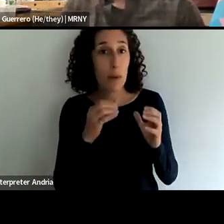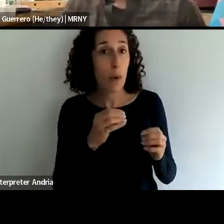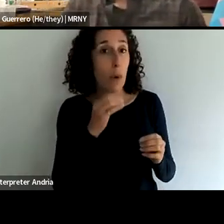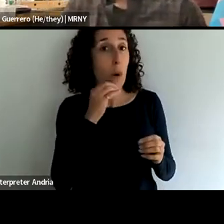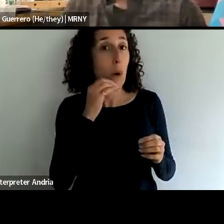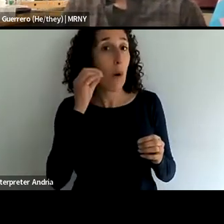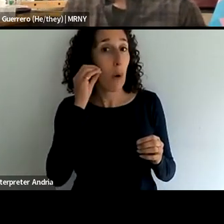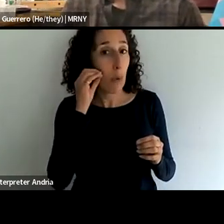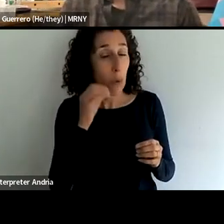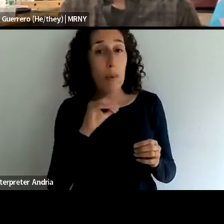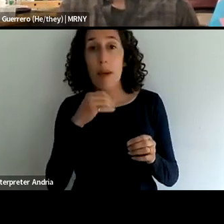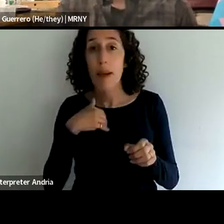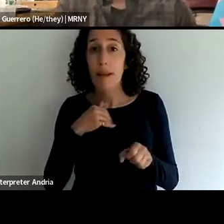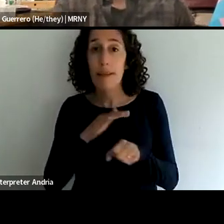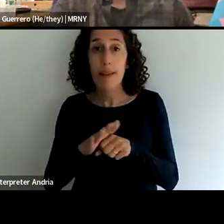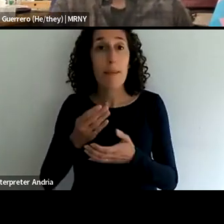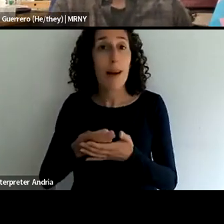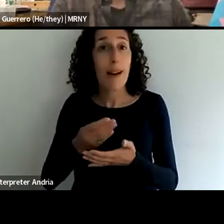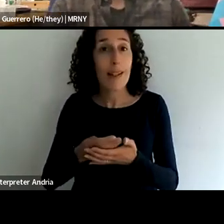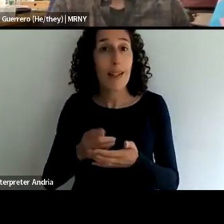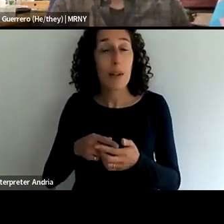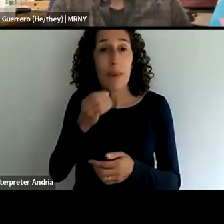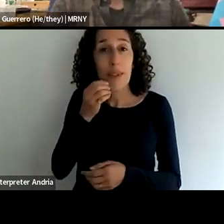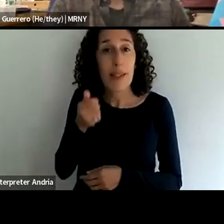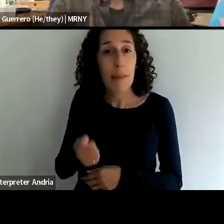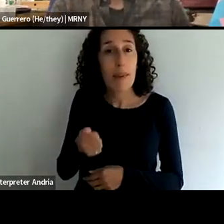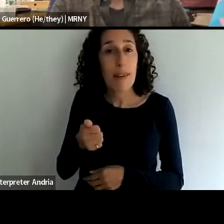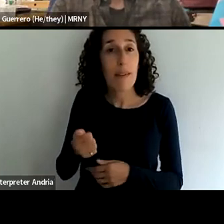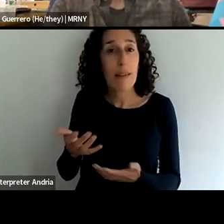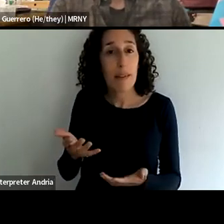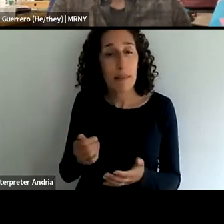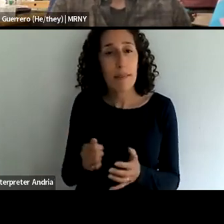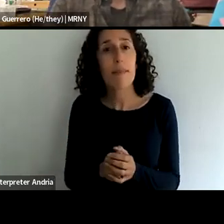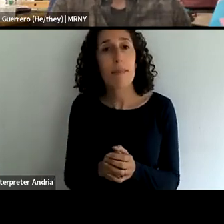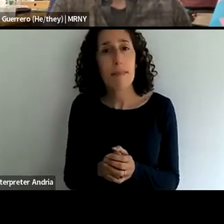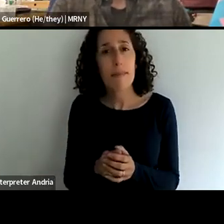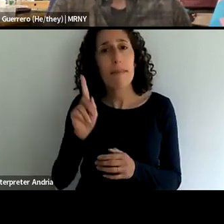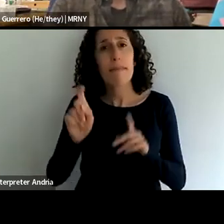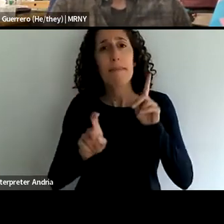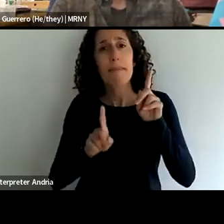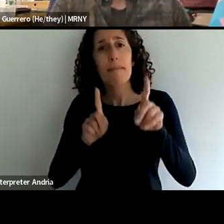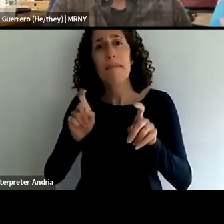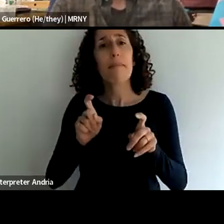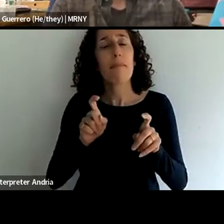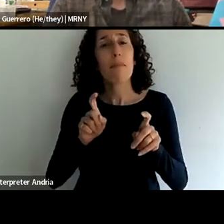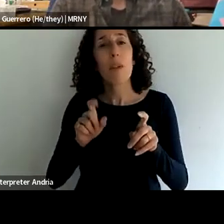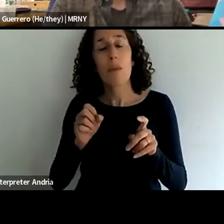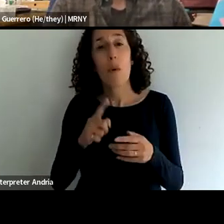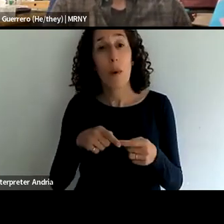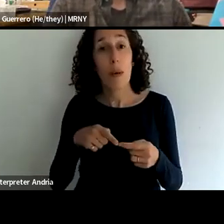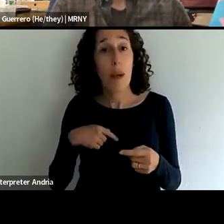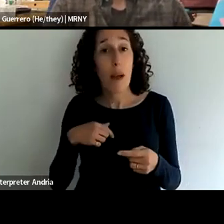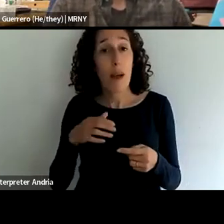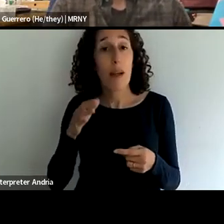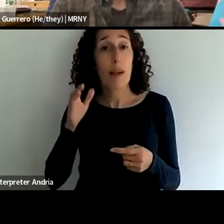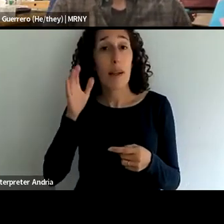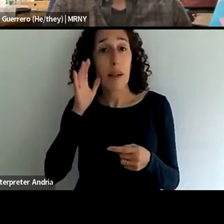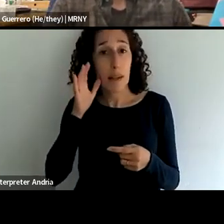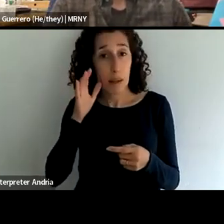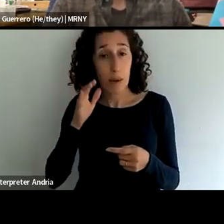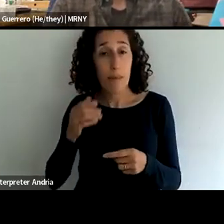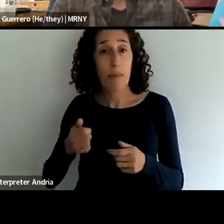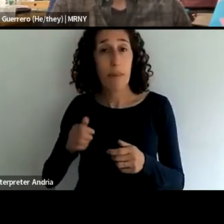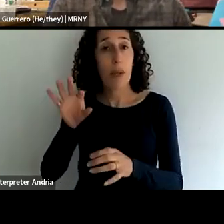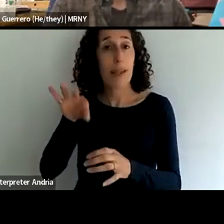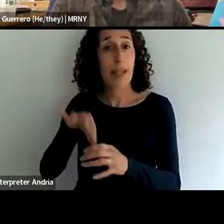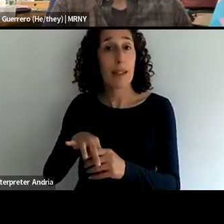enough money in their pocket to feed themselves? And so when I hear elected officials and our